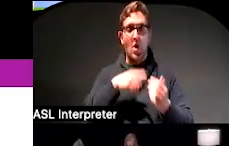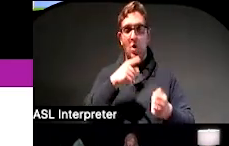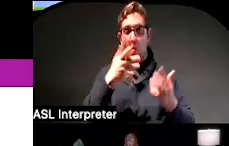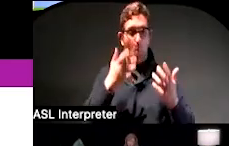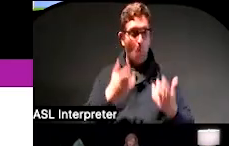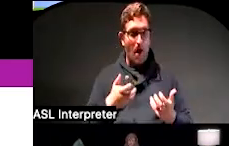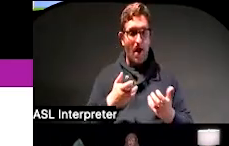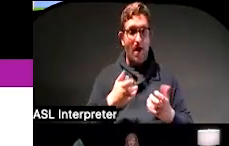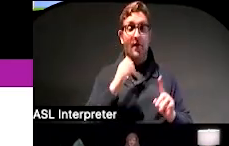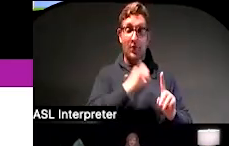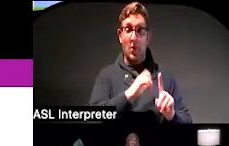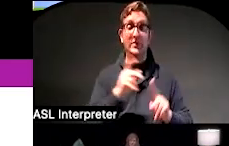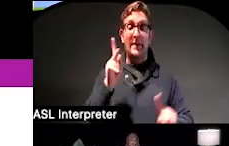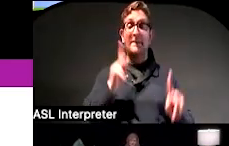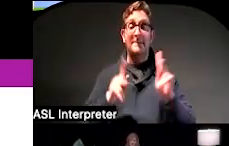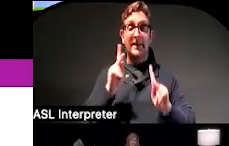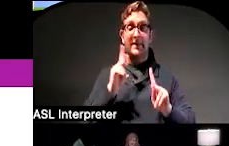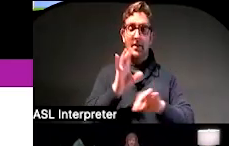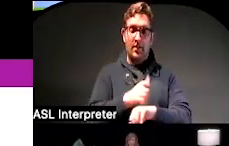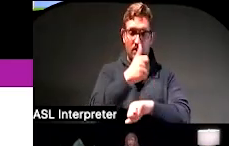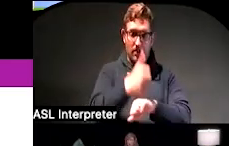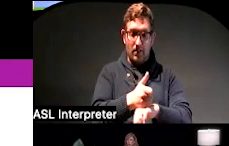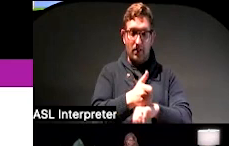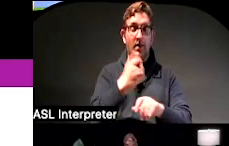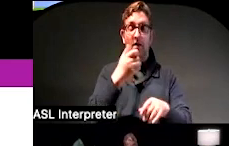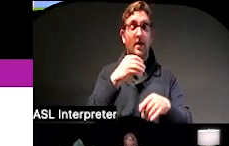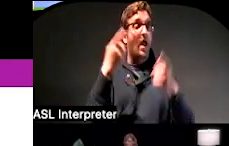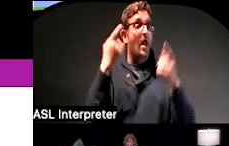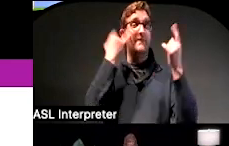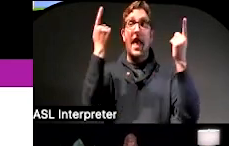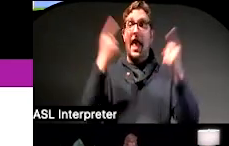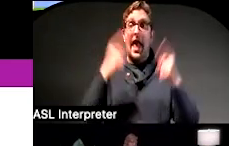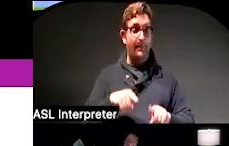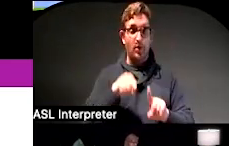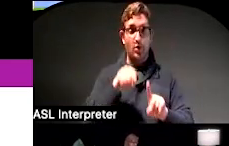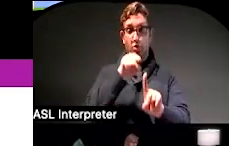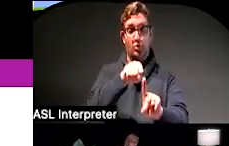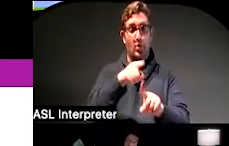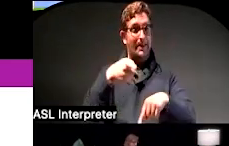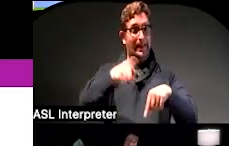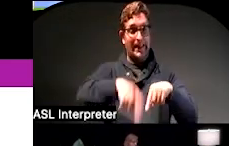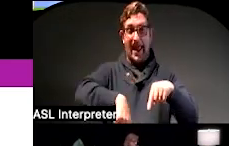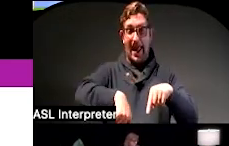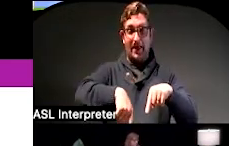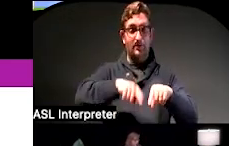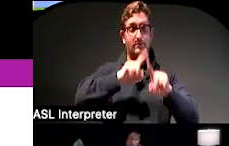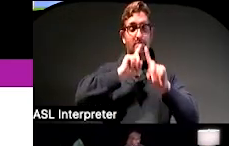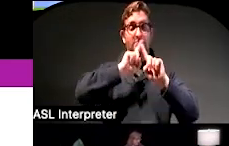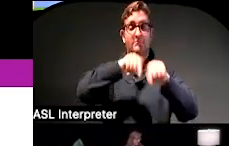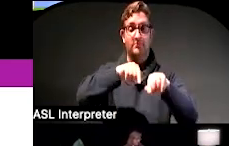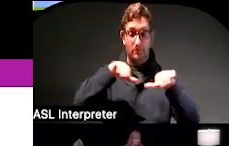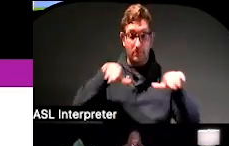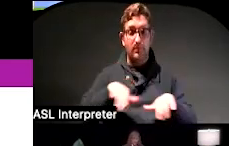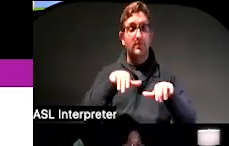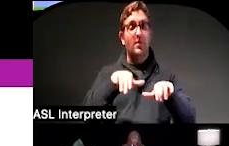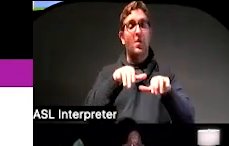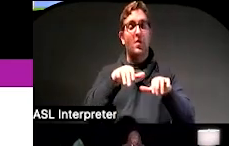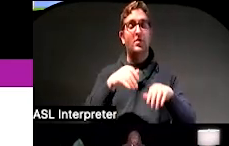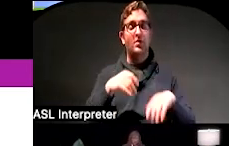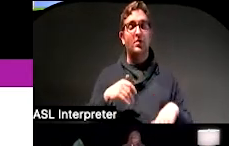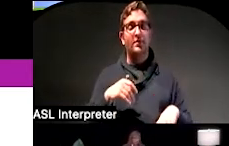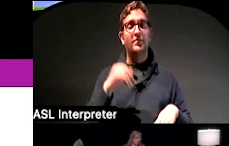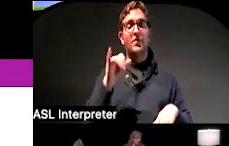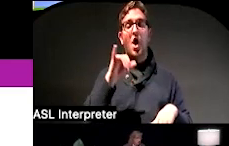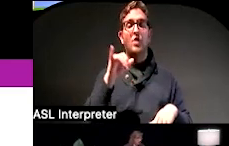you're appointing to act in the event that you are unable to act. What is the financial and